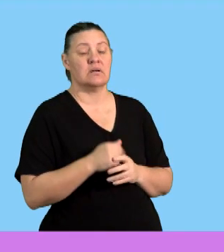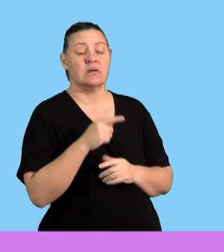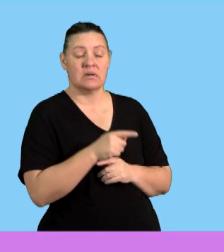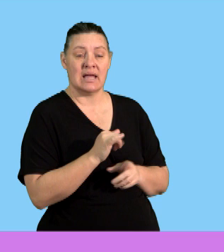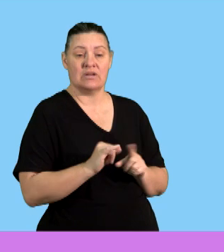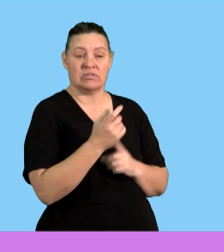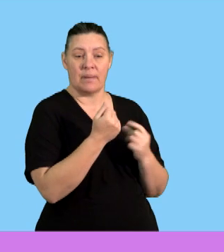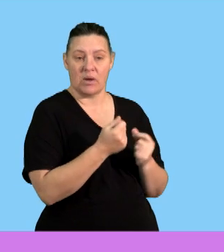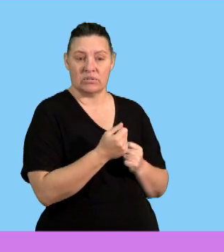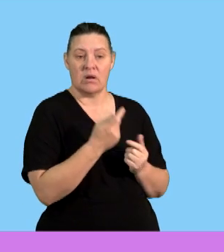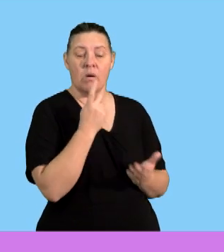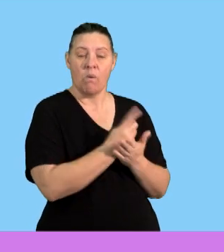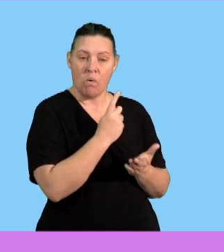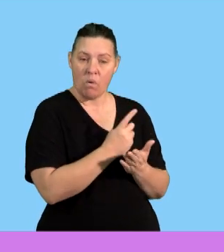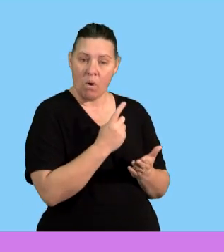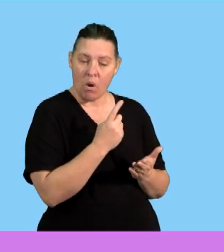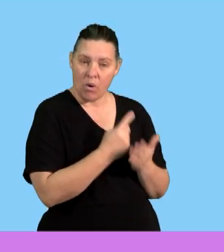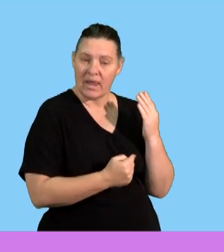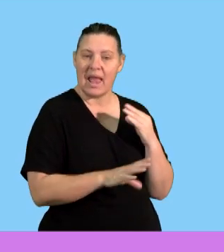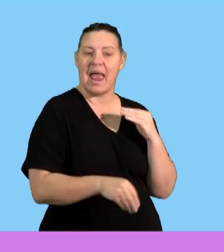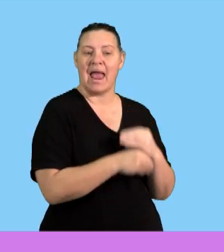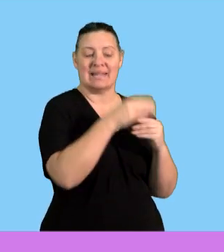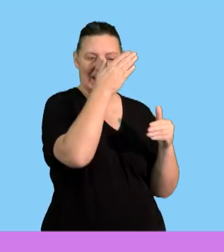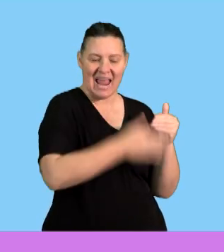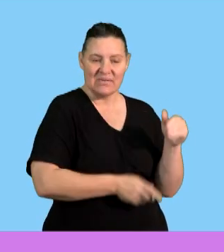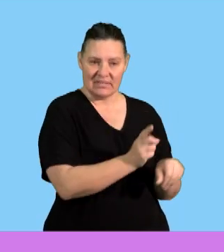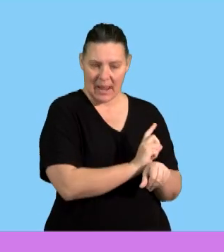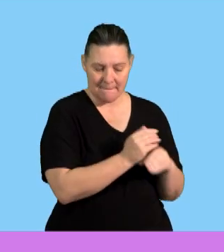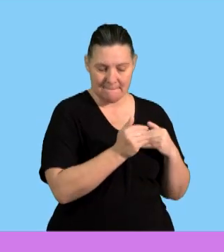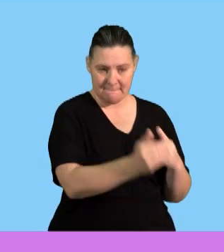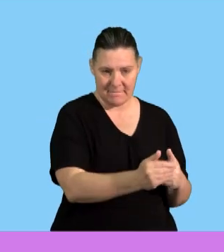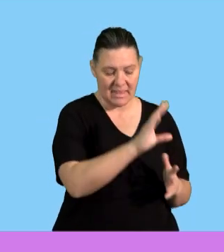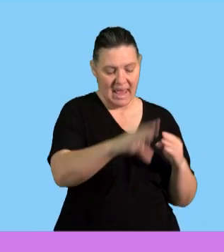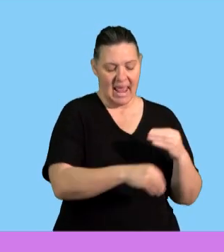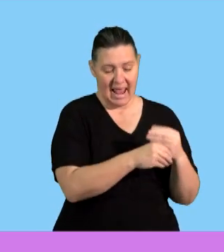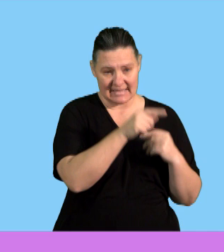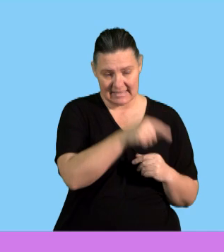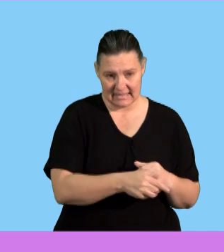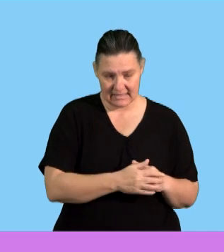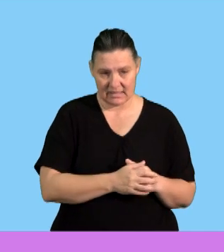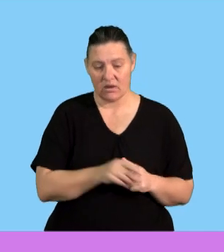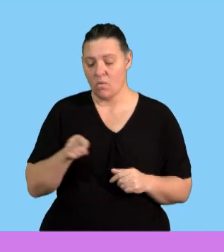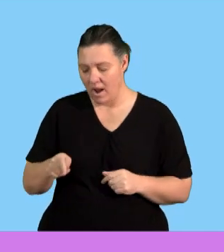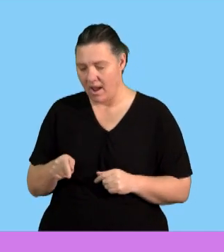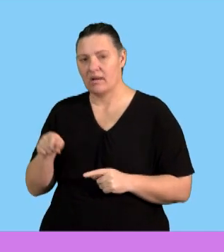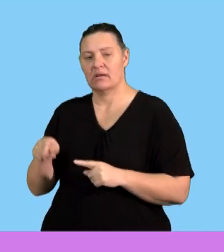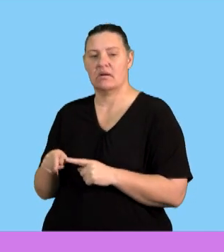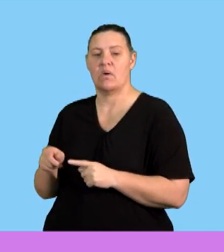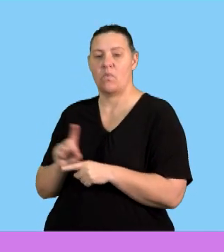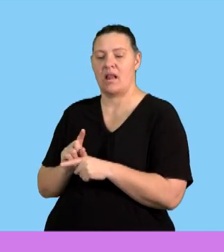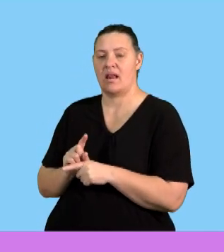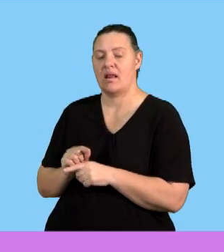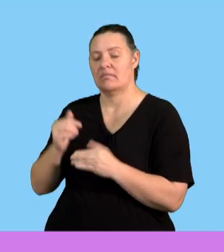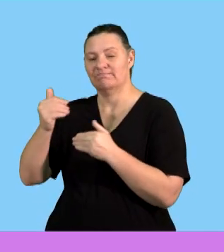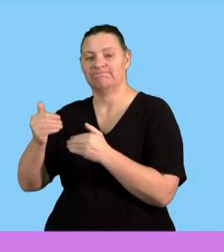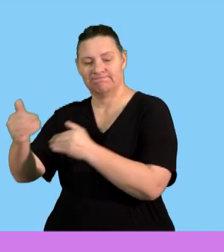simple interest, the interest amount is only added to the principal at the end of the term, where with